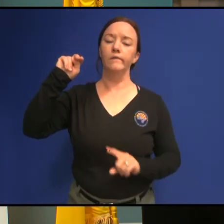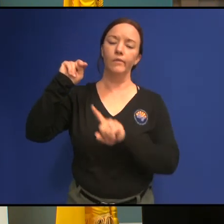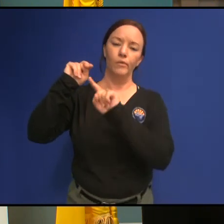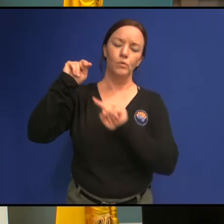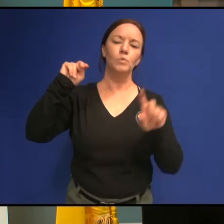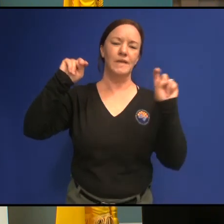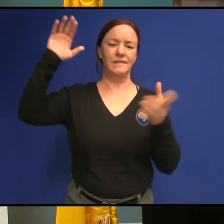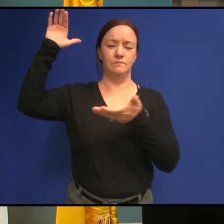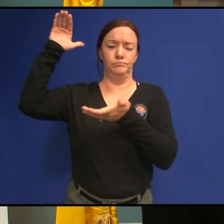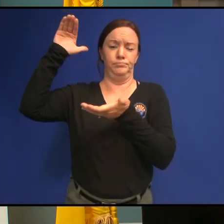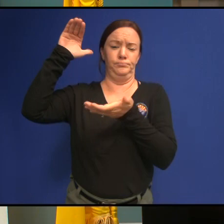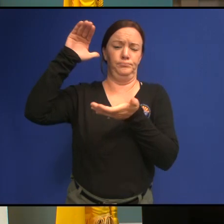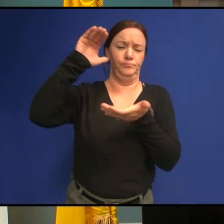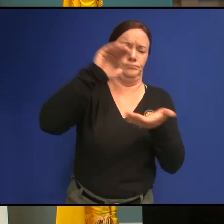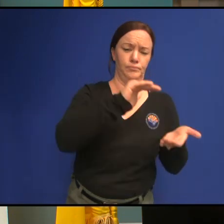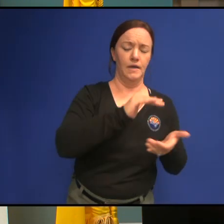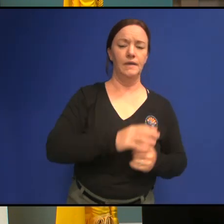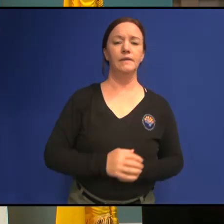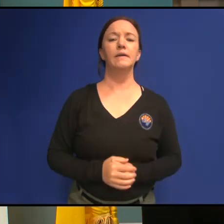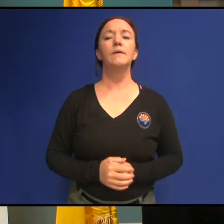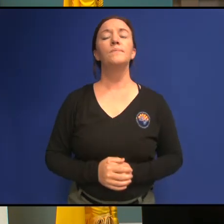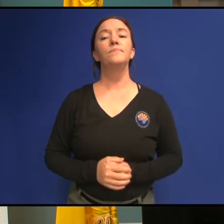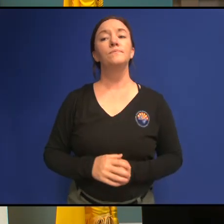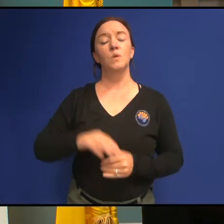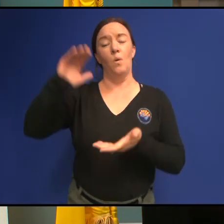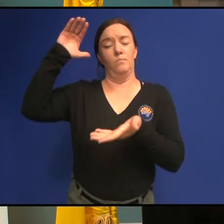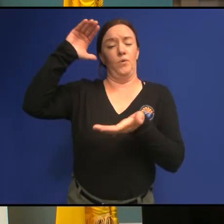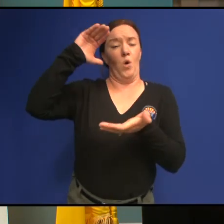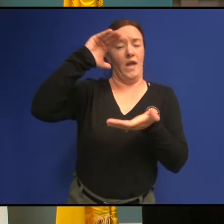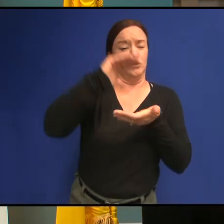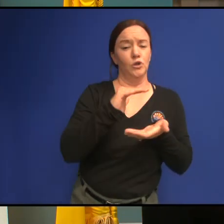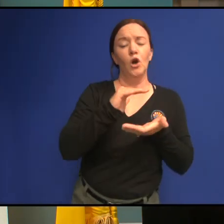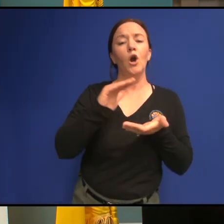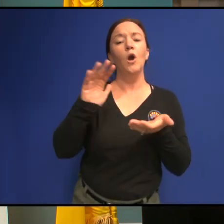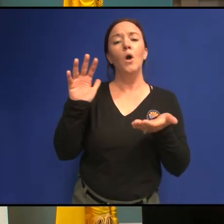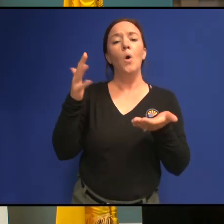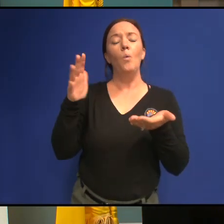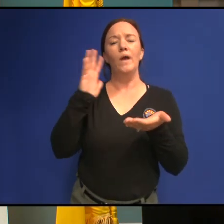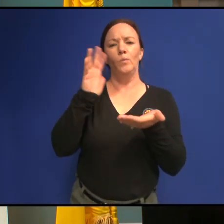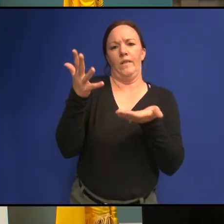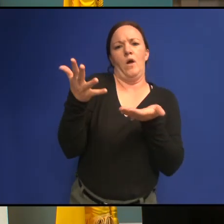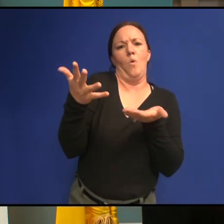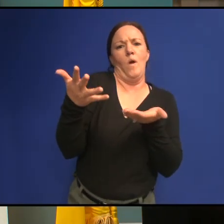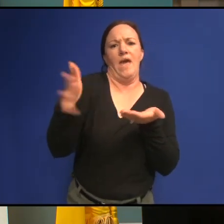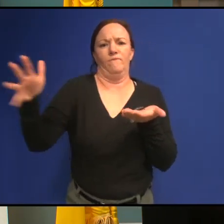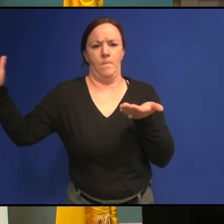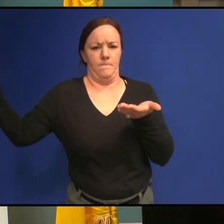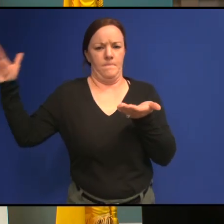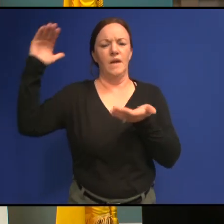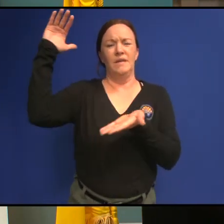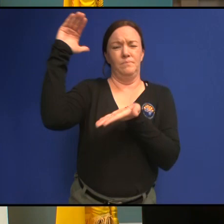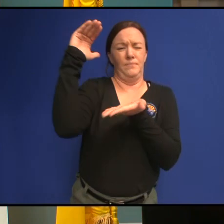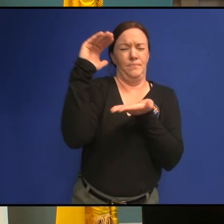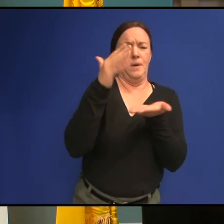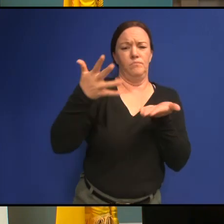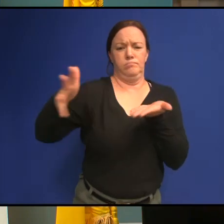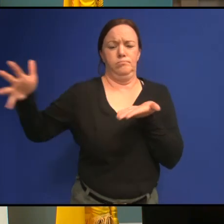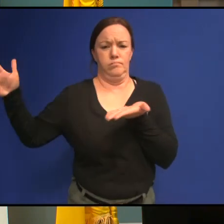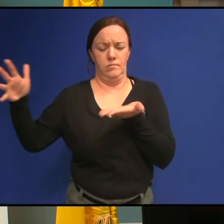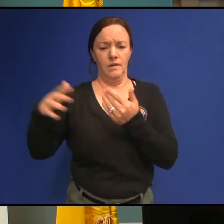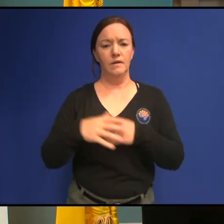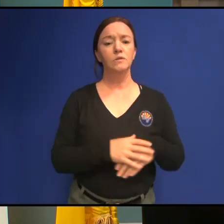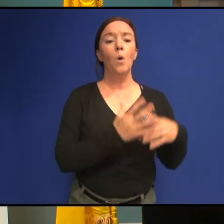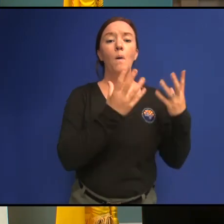The wind, the air likes to move away from high pressure in a clockwise fashion. So what that's going to do is take this moisture that's to our